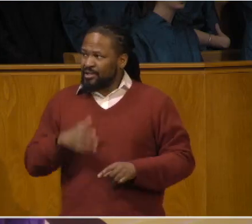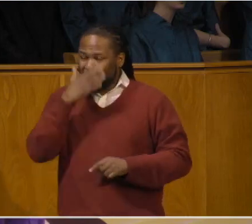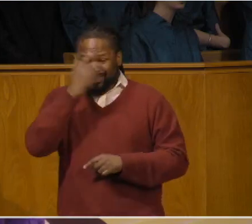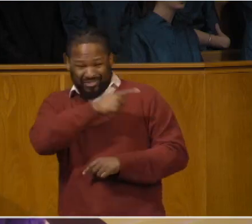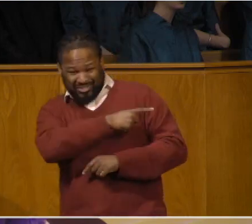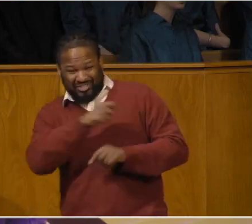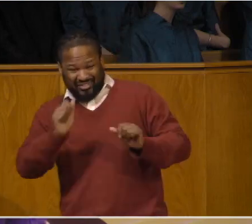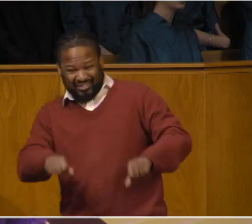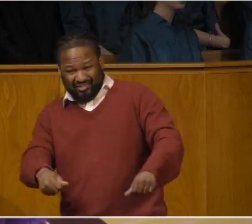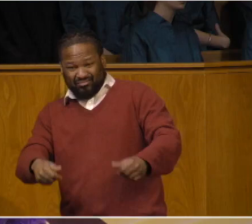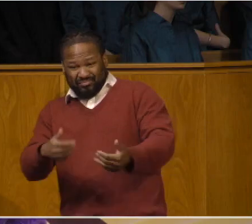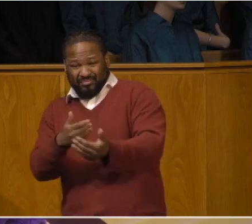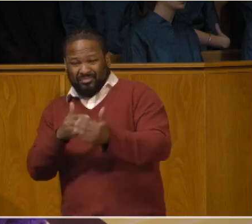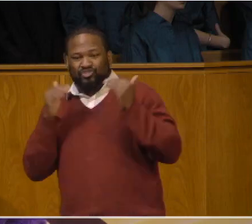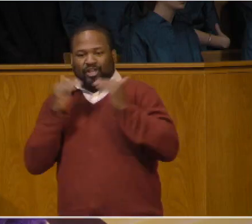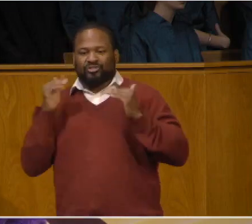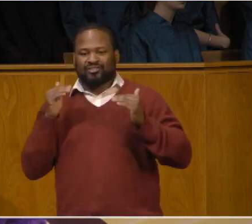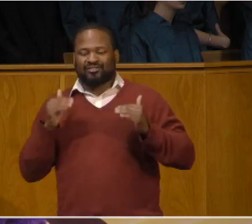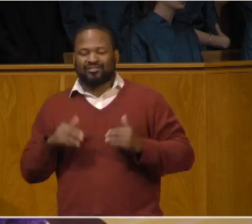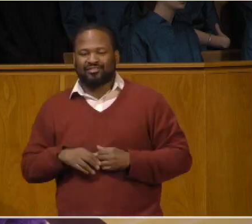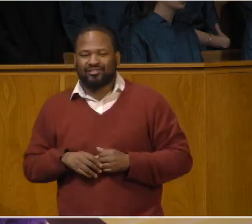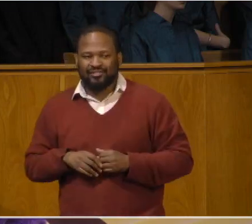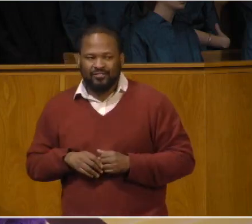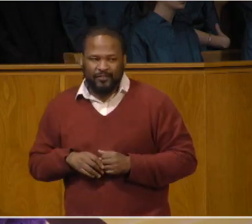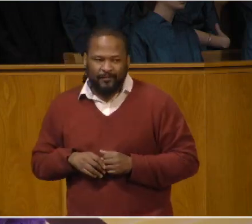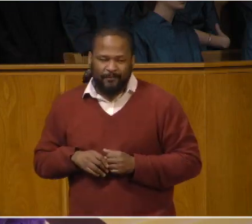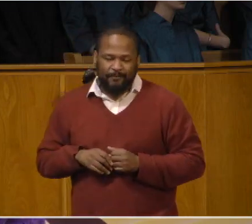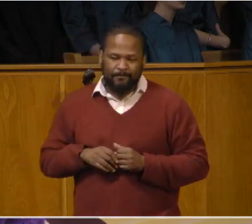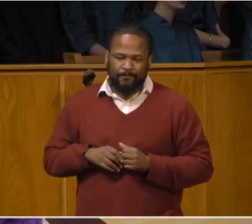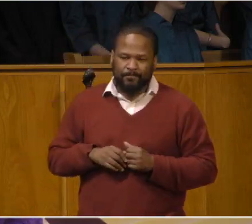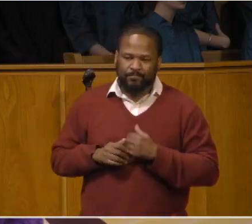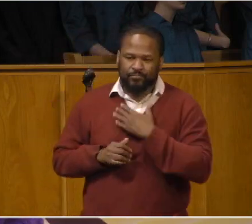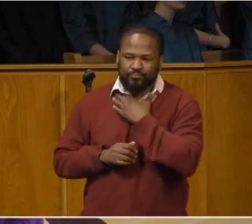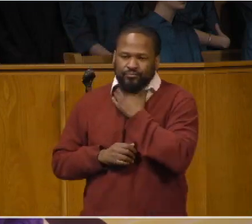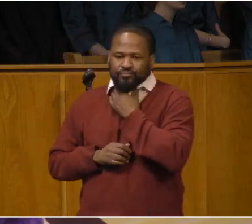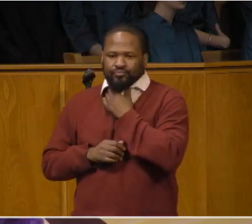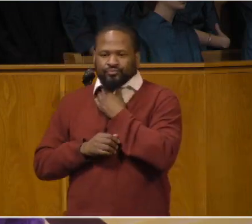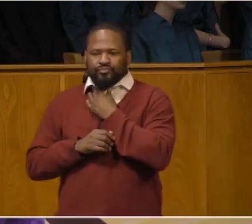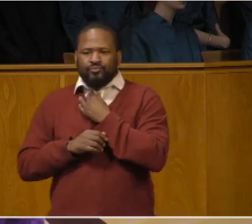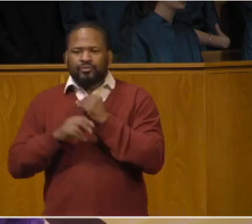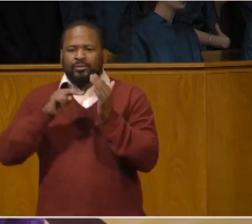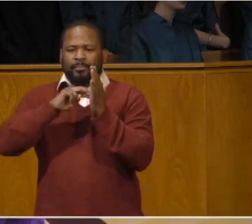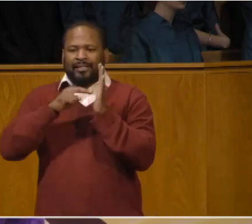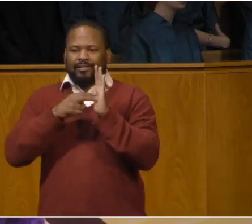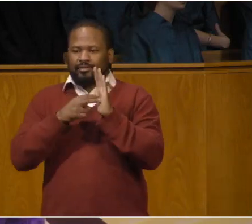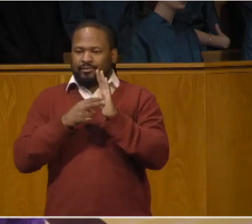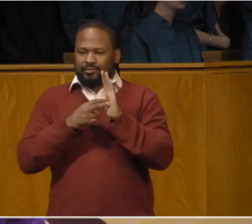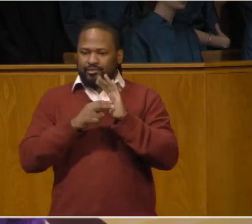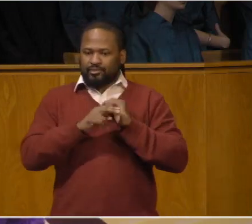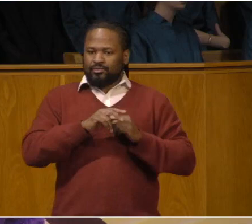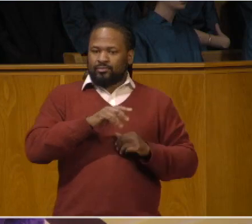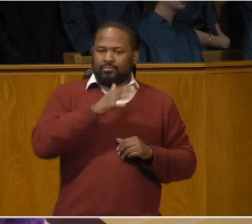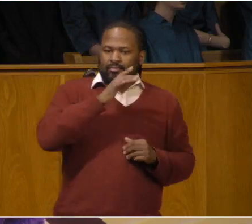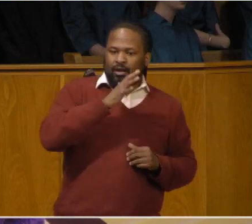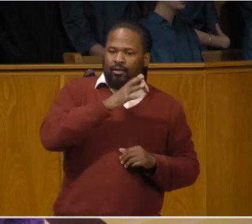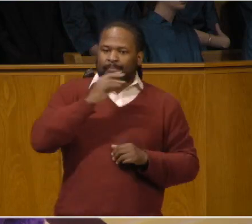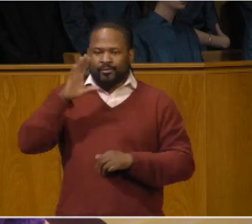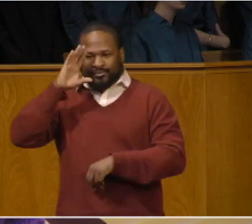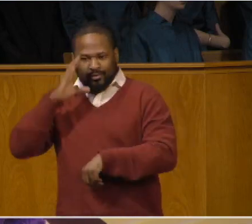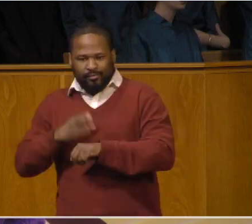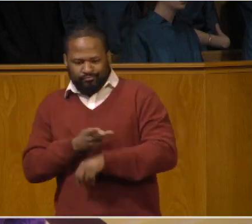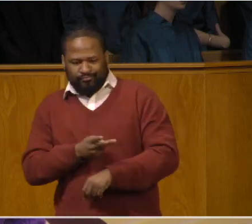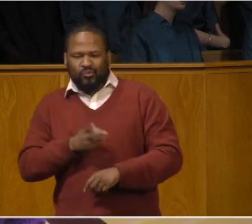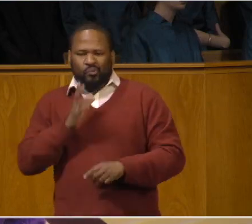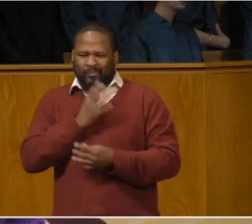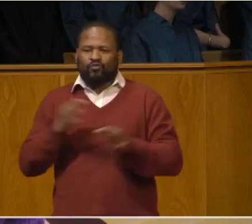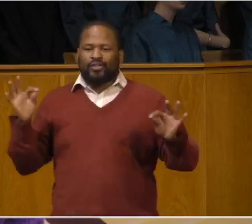have justice, that she and her son would have their freedom. And sometimes freedom may